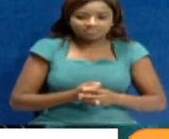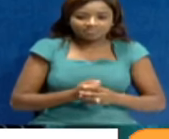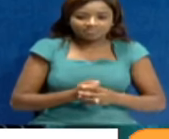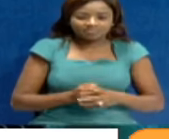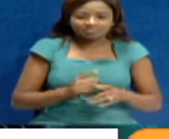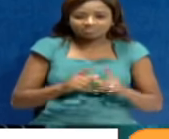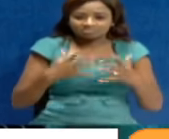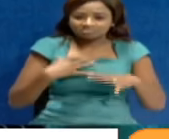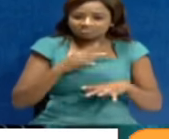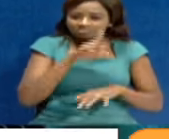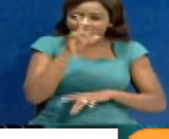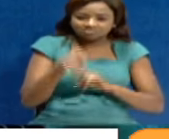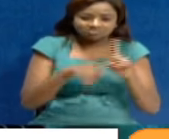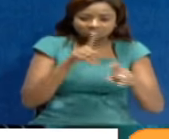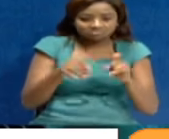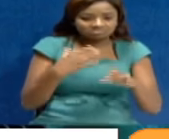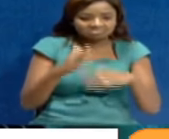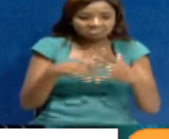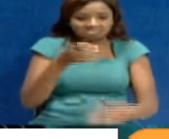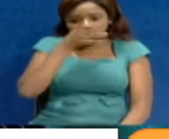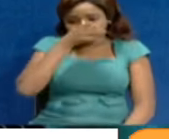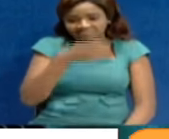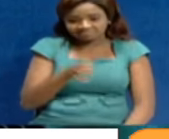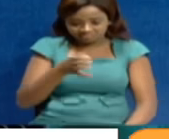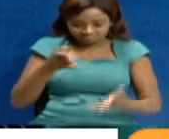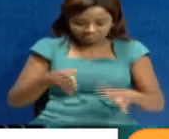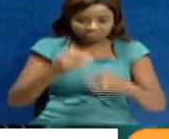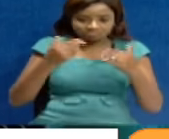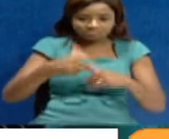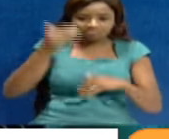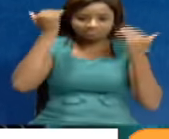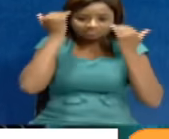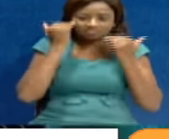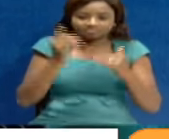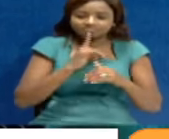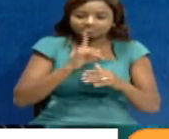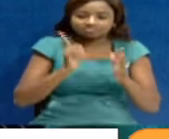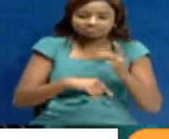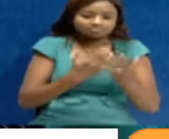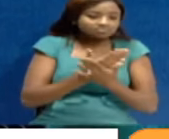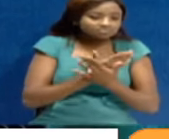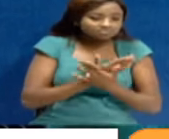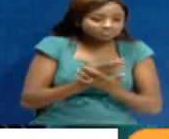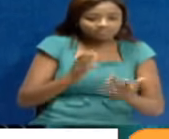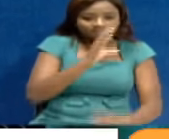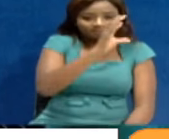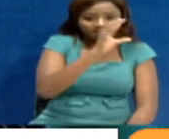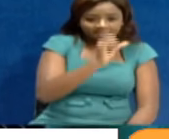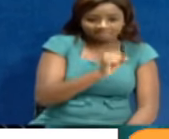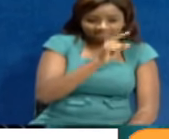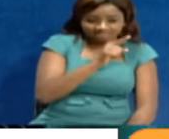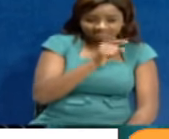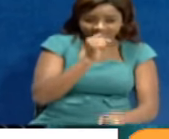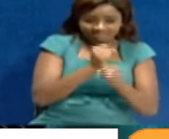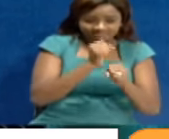think it was ignored for unexplained reasons. So the court has said that any serving CS that was